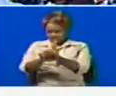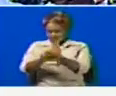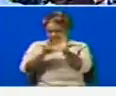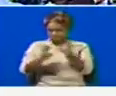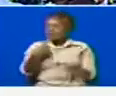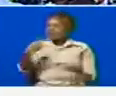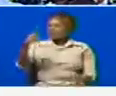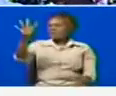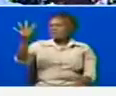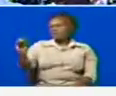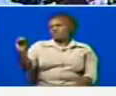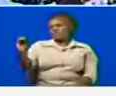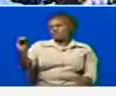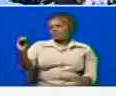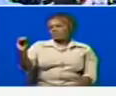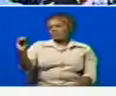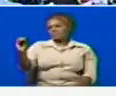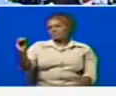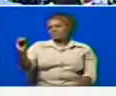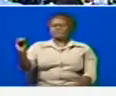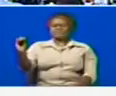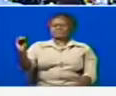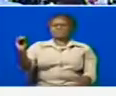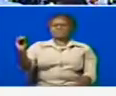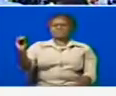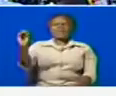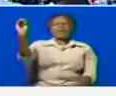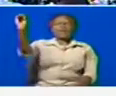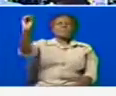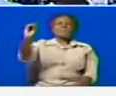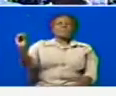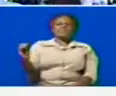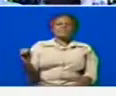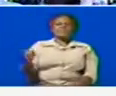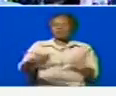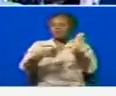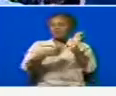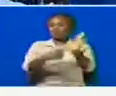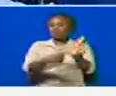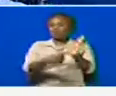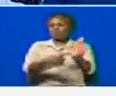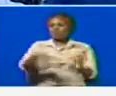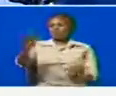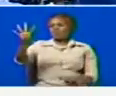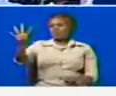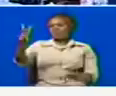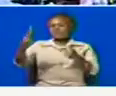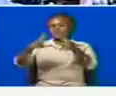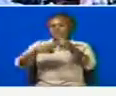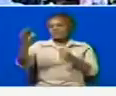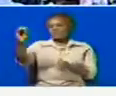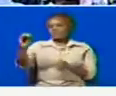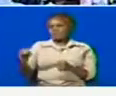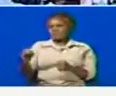reporting 140 constituencies. So the percentage that is being displayed here is 47%. And